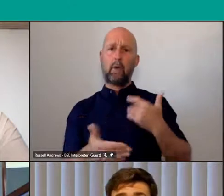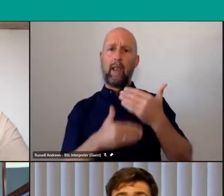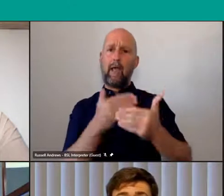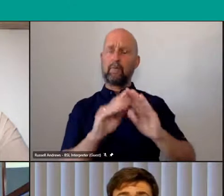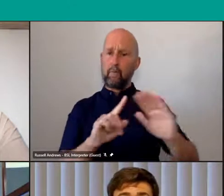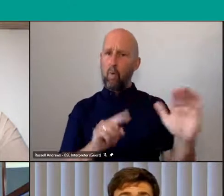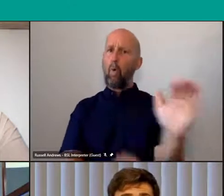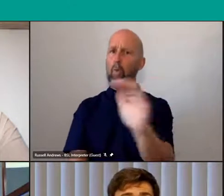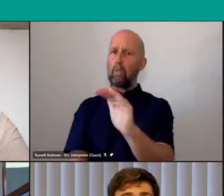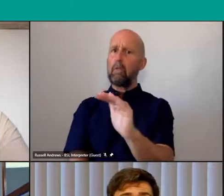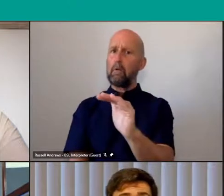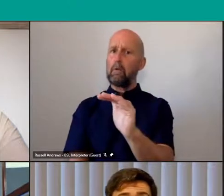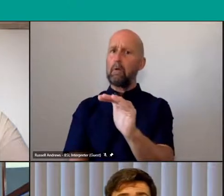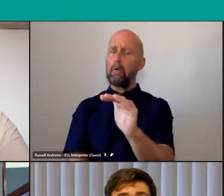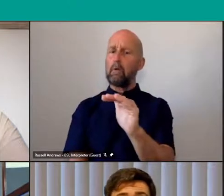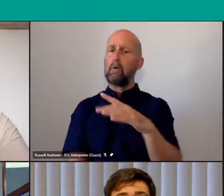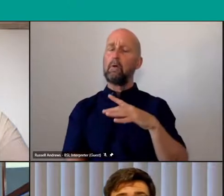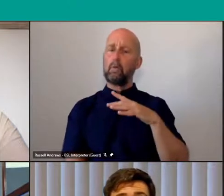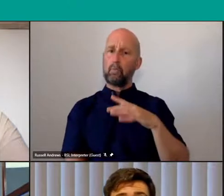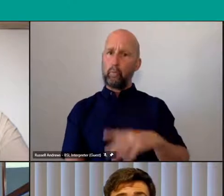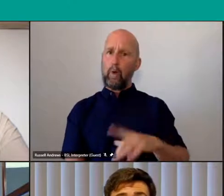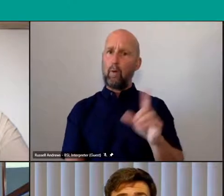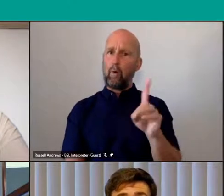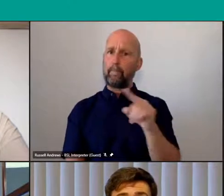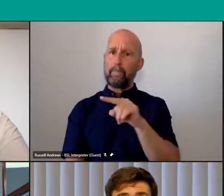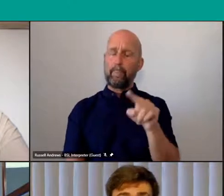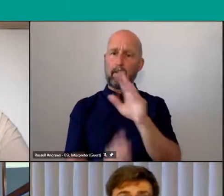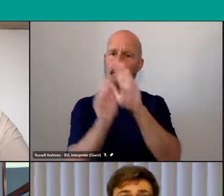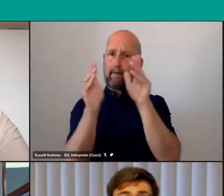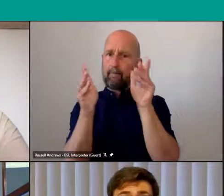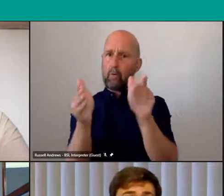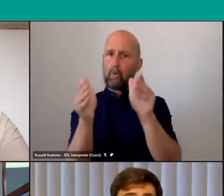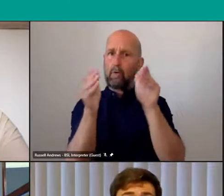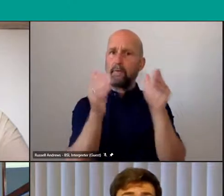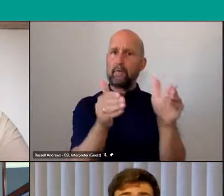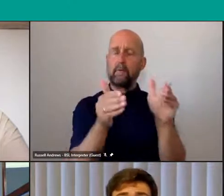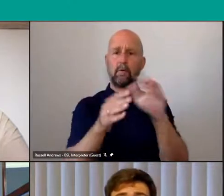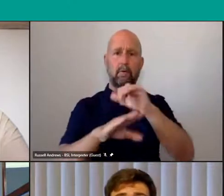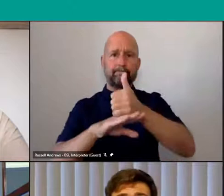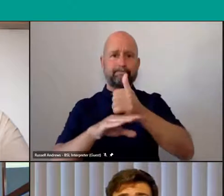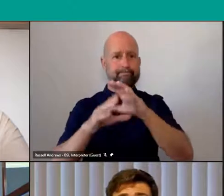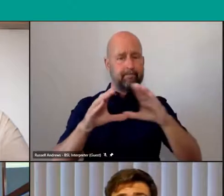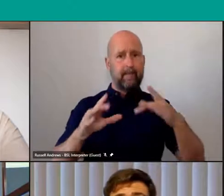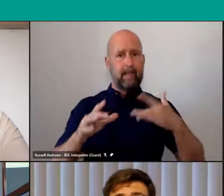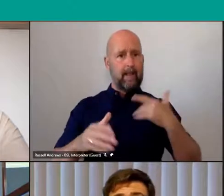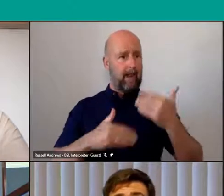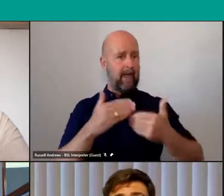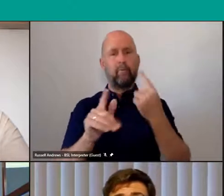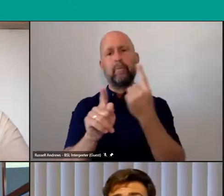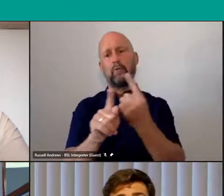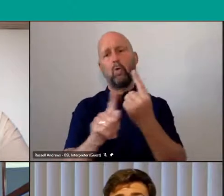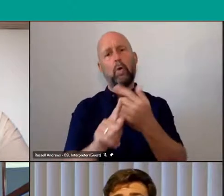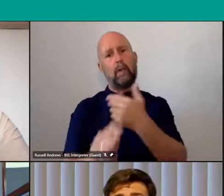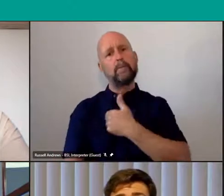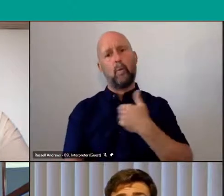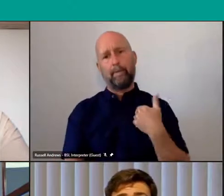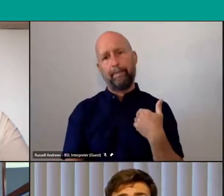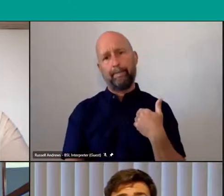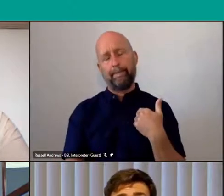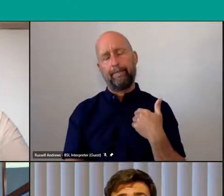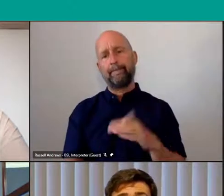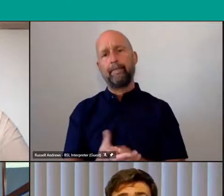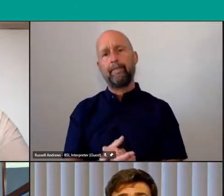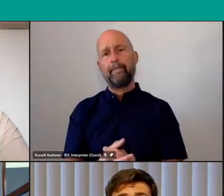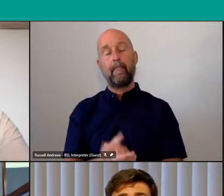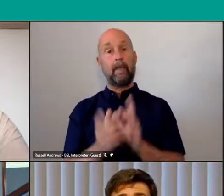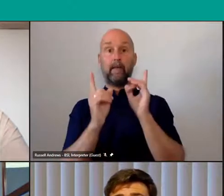it does require a focus on the fundamentals of life that we've been talking about today. And I think